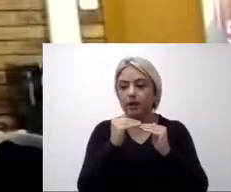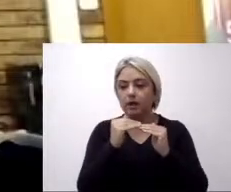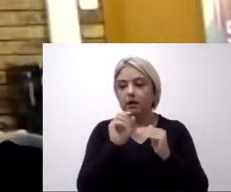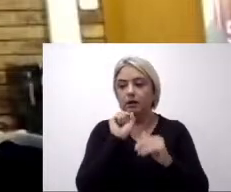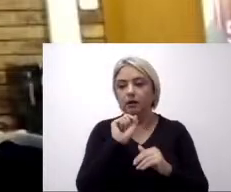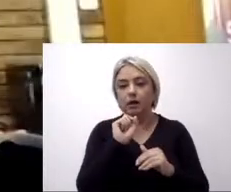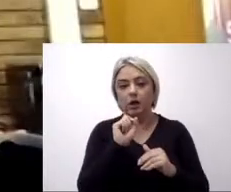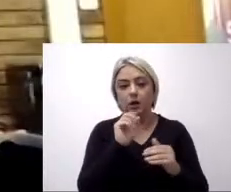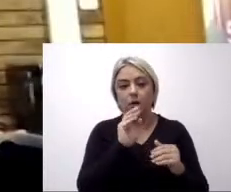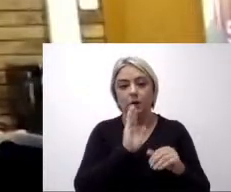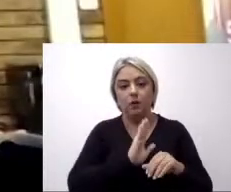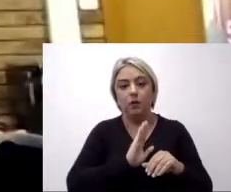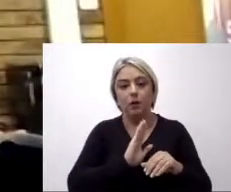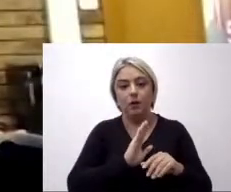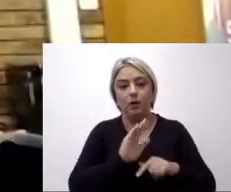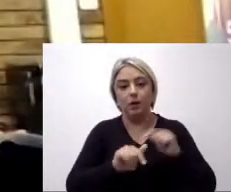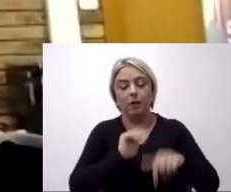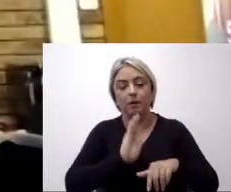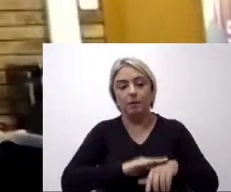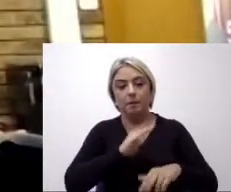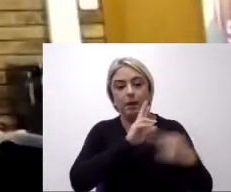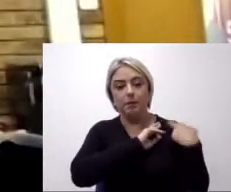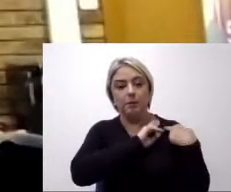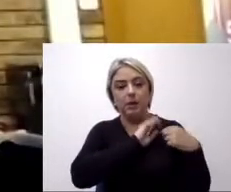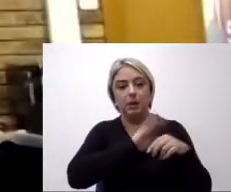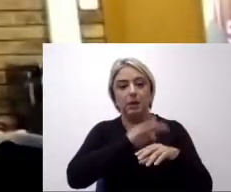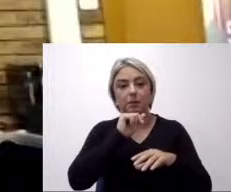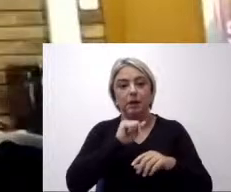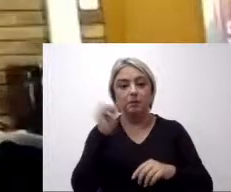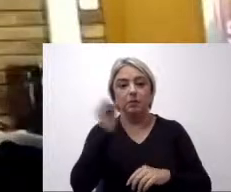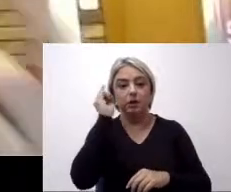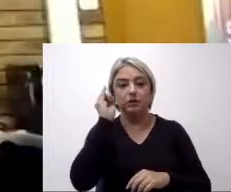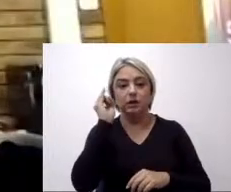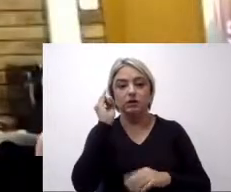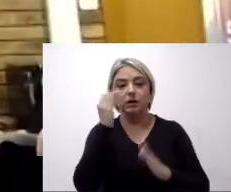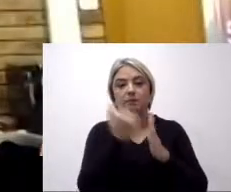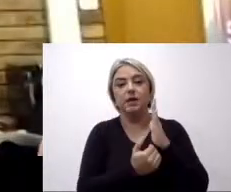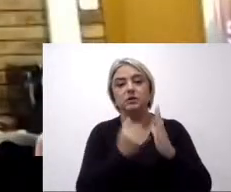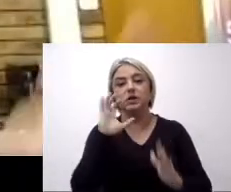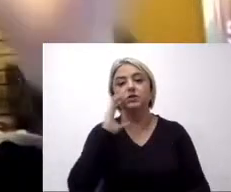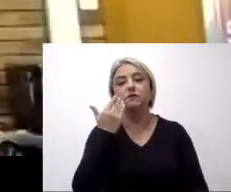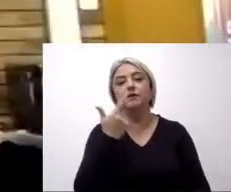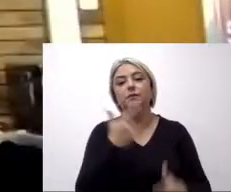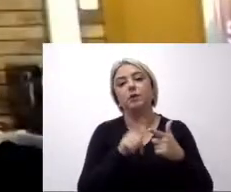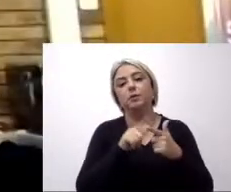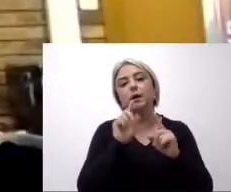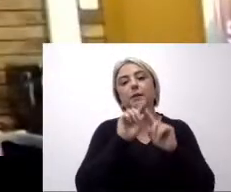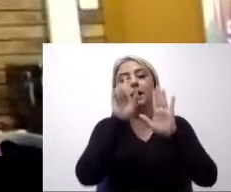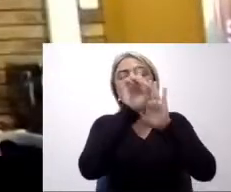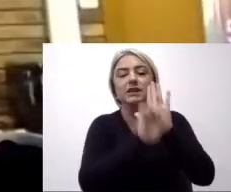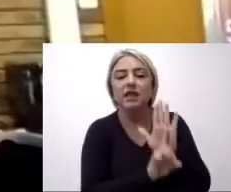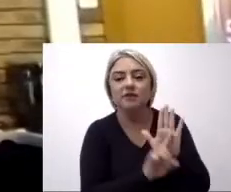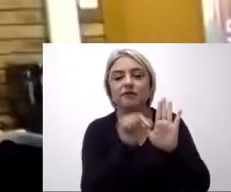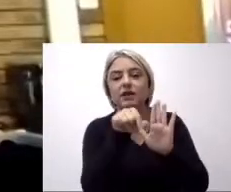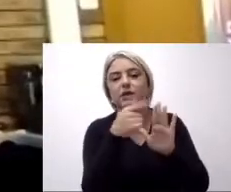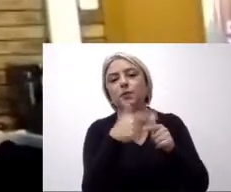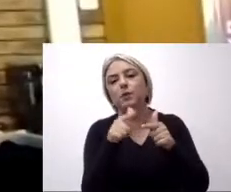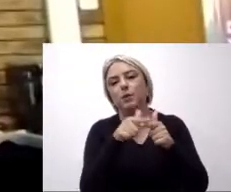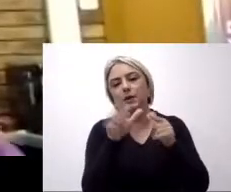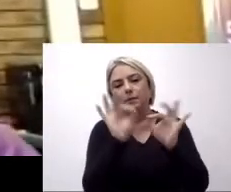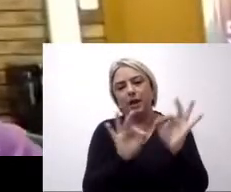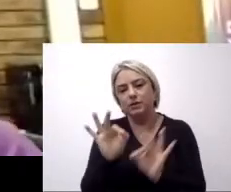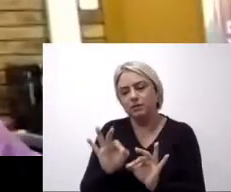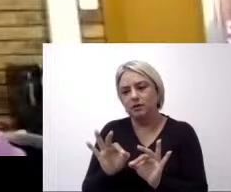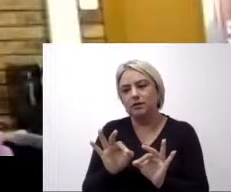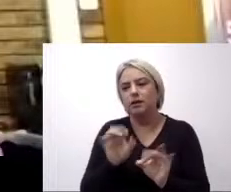government is less to solve a problem, but to redefine a problem that it can be solved.